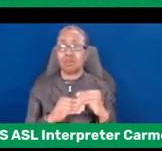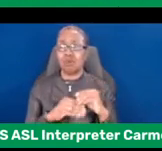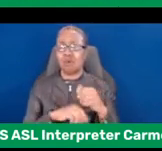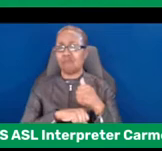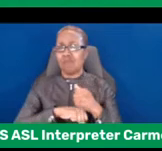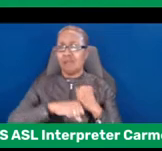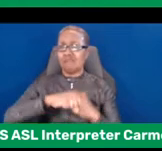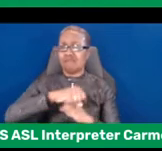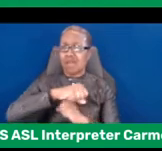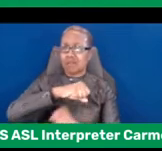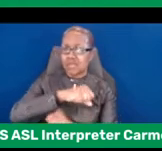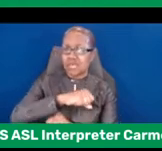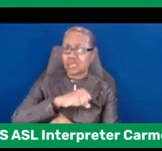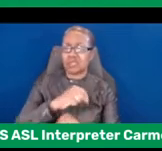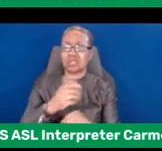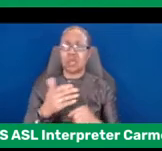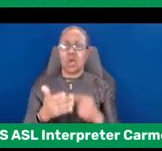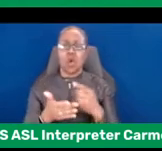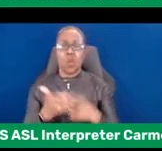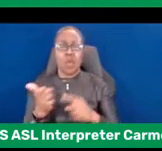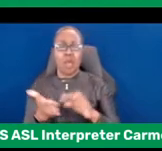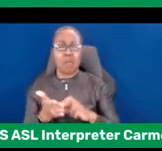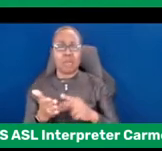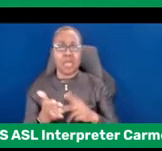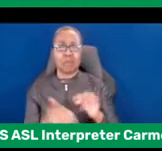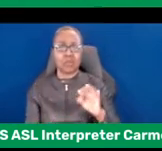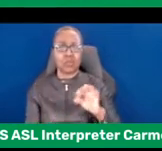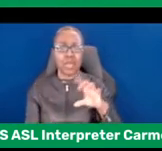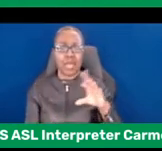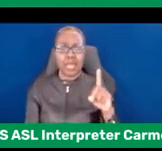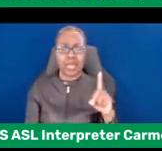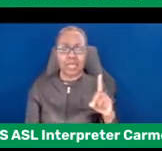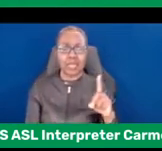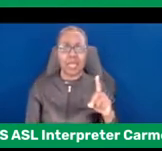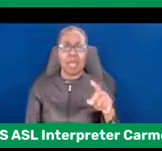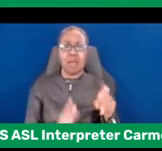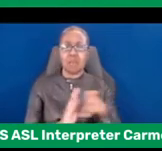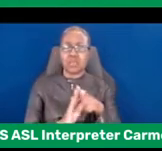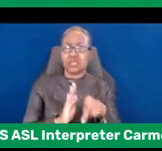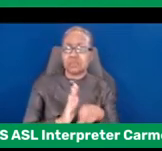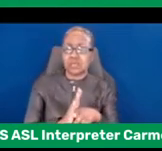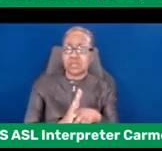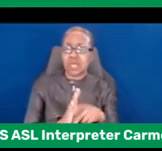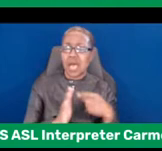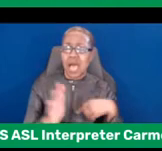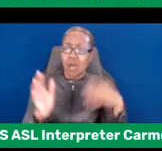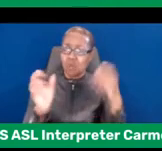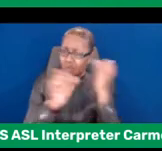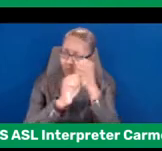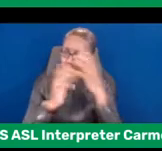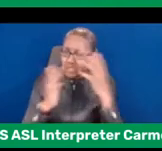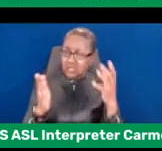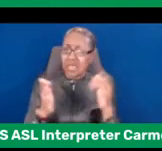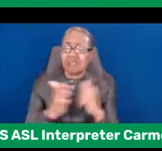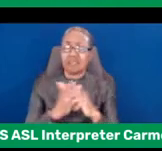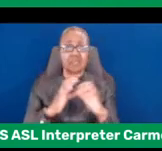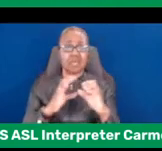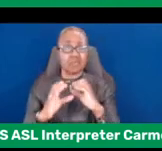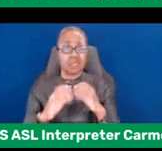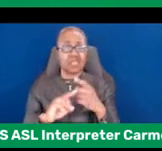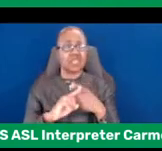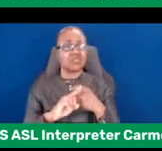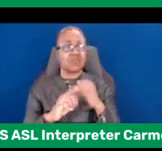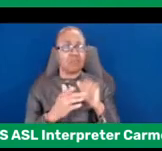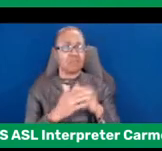aid? What are our principles? What are we envisioning doing? And in some parts, this conversation is an extension of that. Still